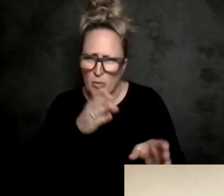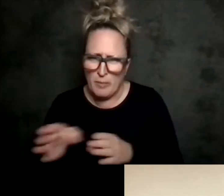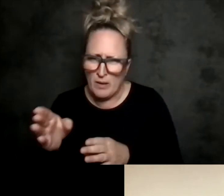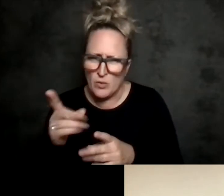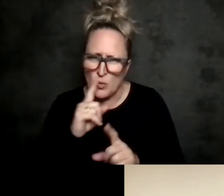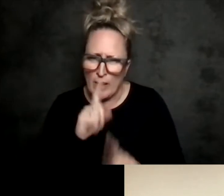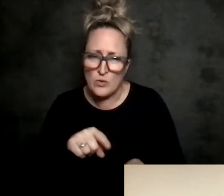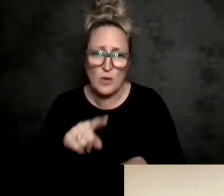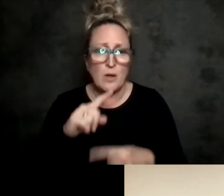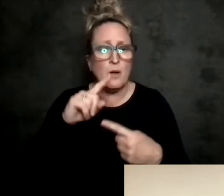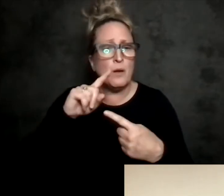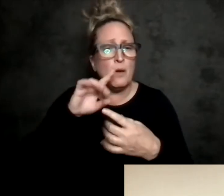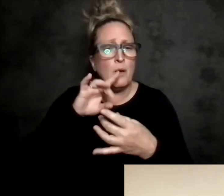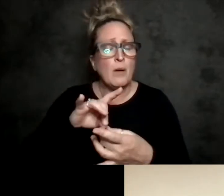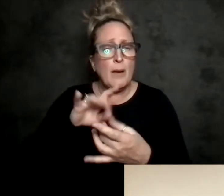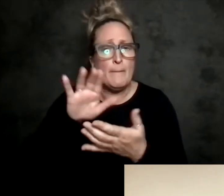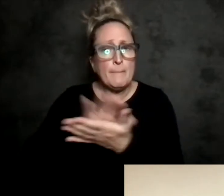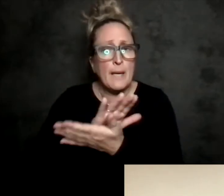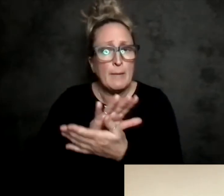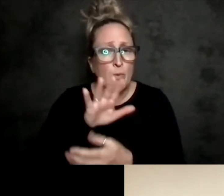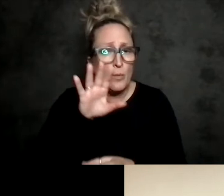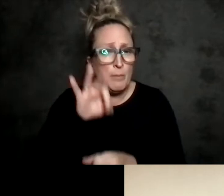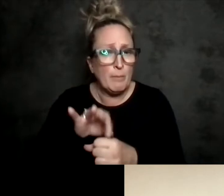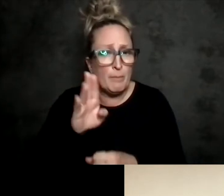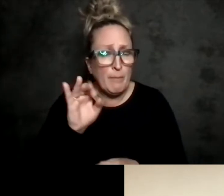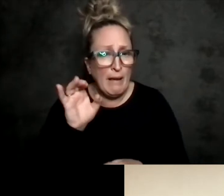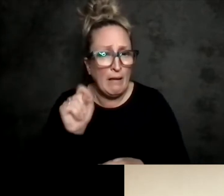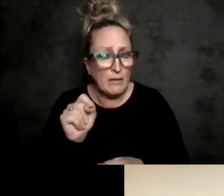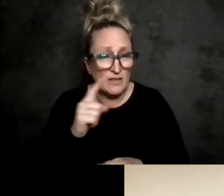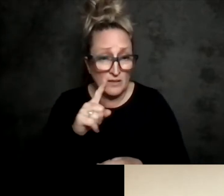answer, about the paper balloting. So the question